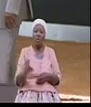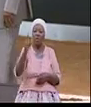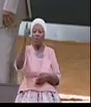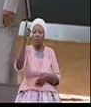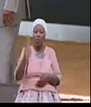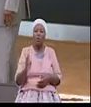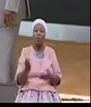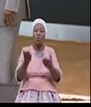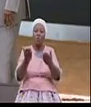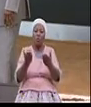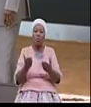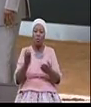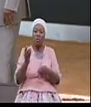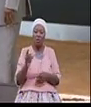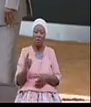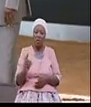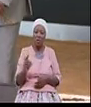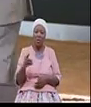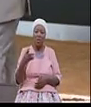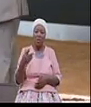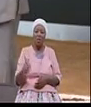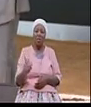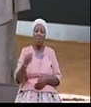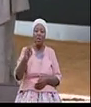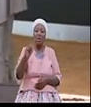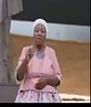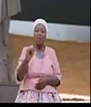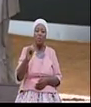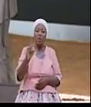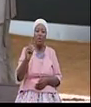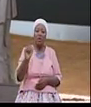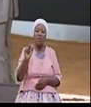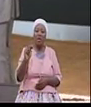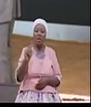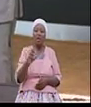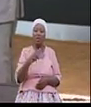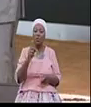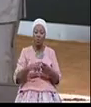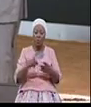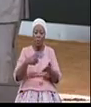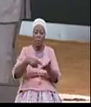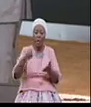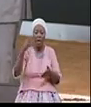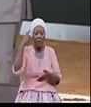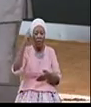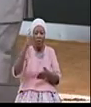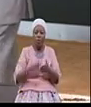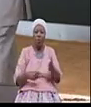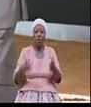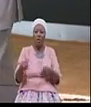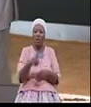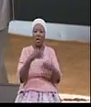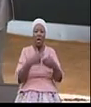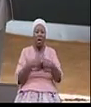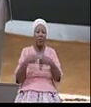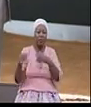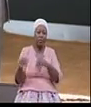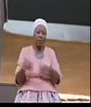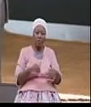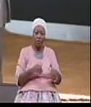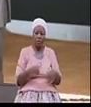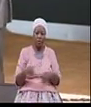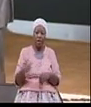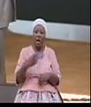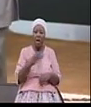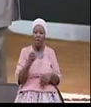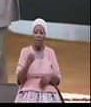God wanted the Midianites to pay for what they had done. And